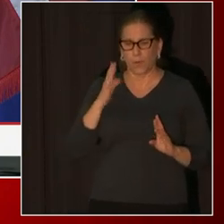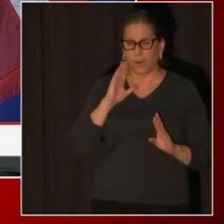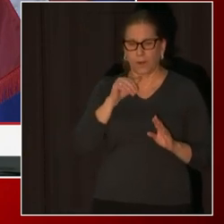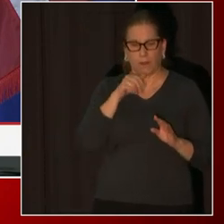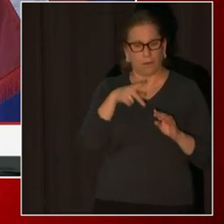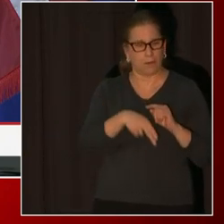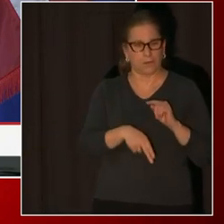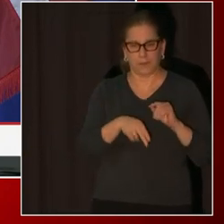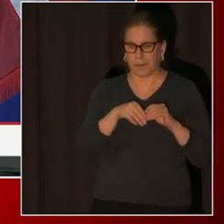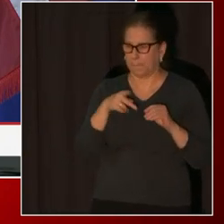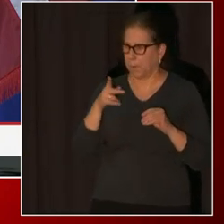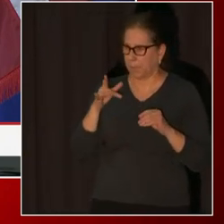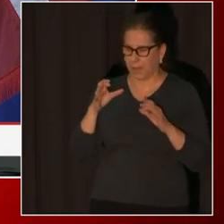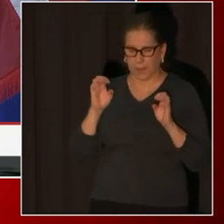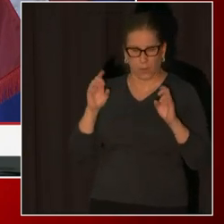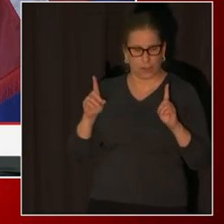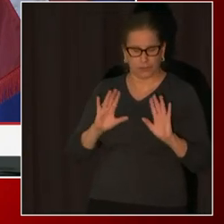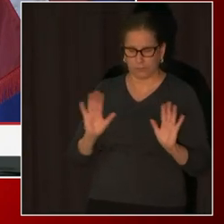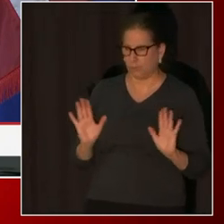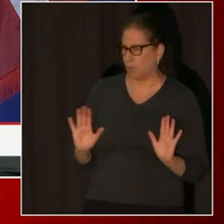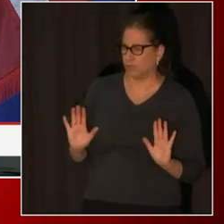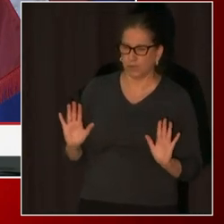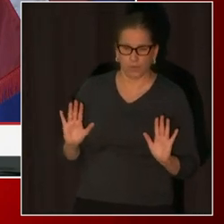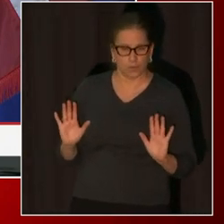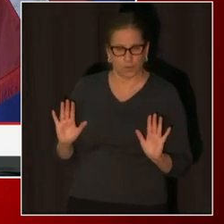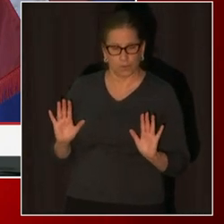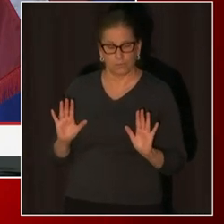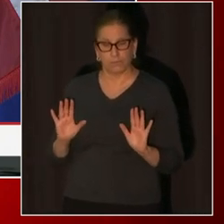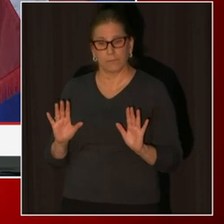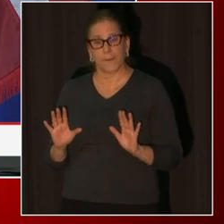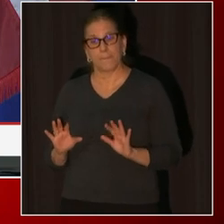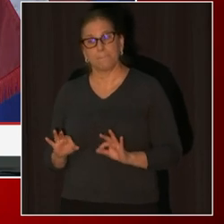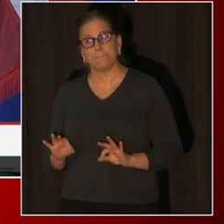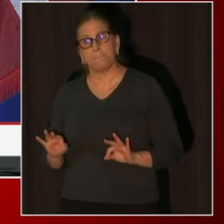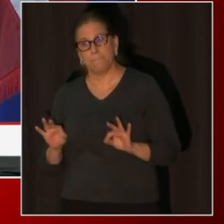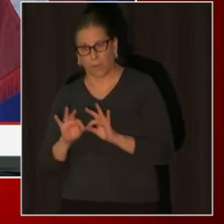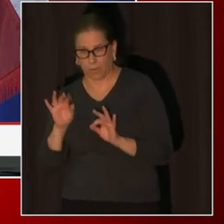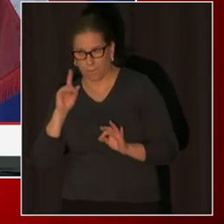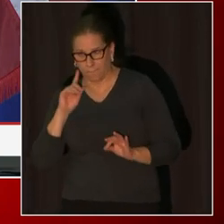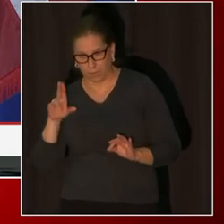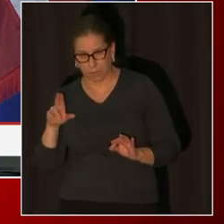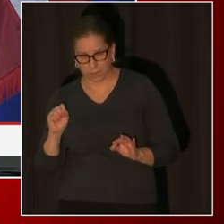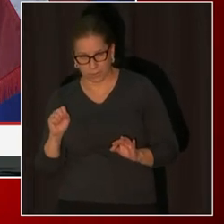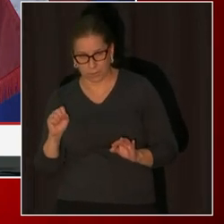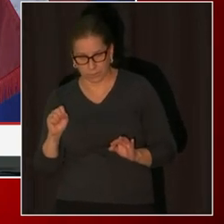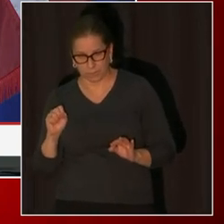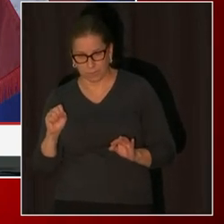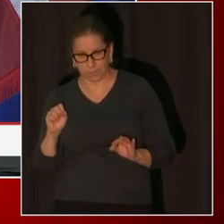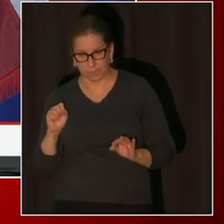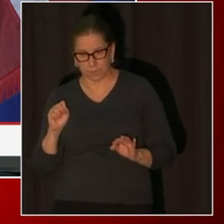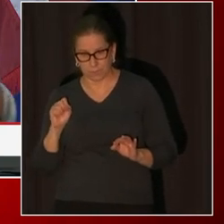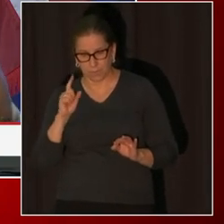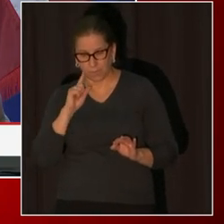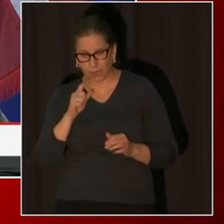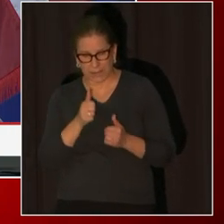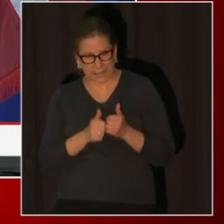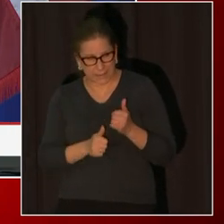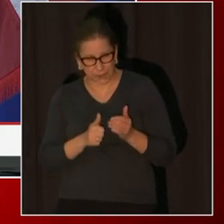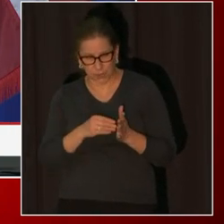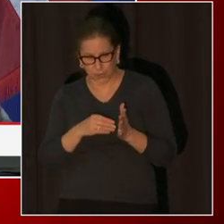It was also important for us, not only in the per pupil funding increase, but in also looking